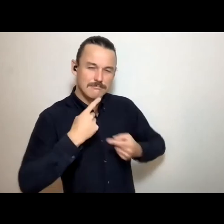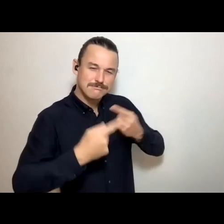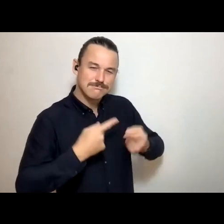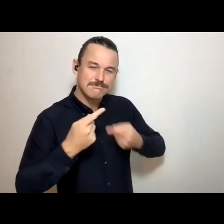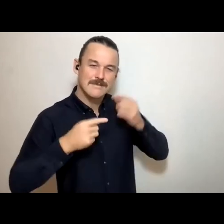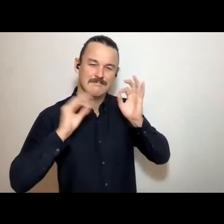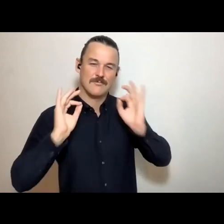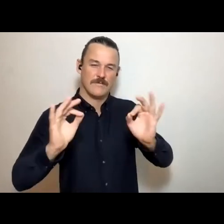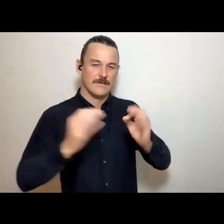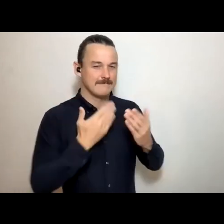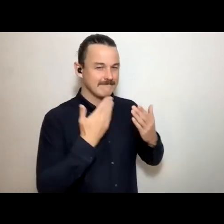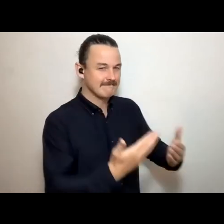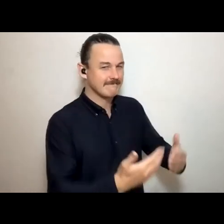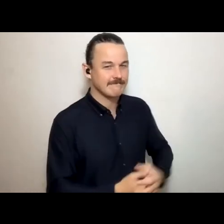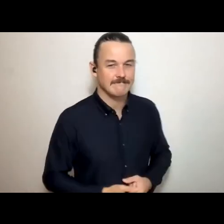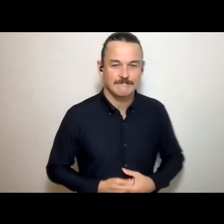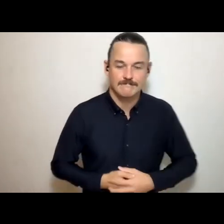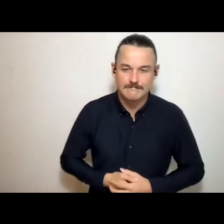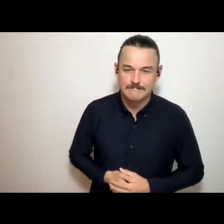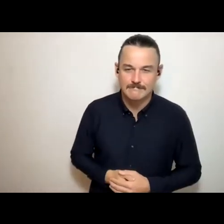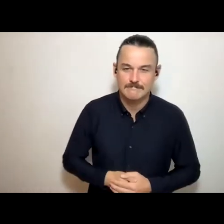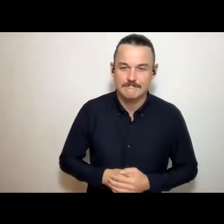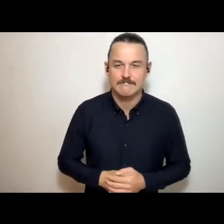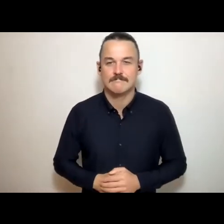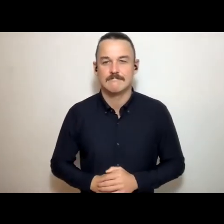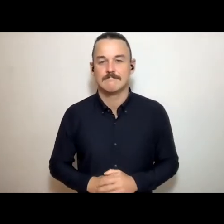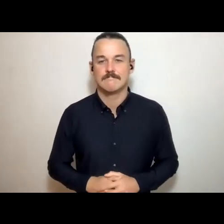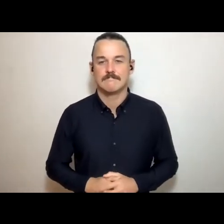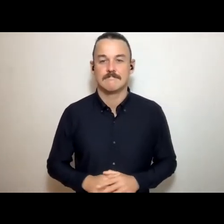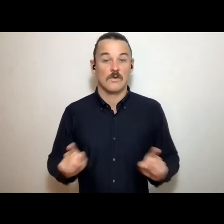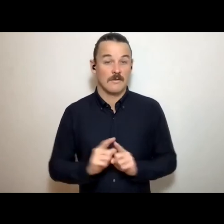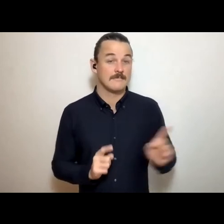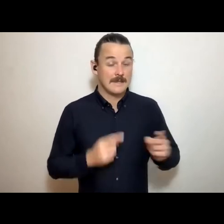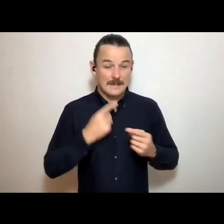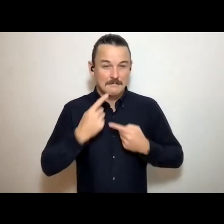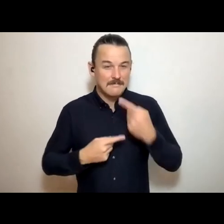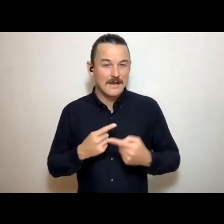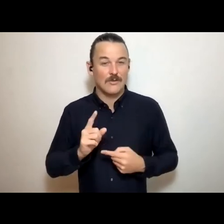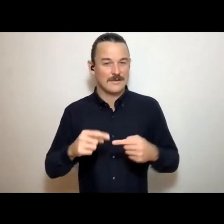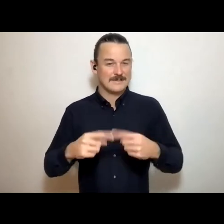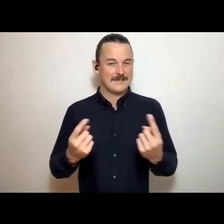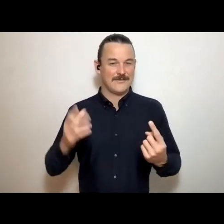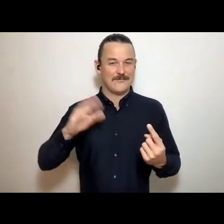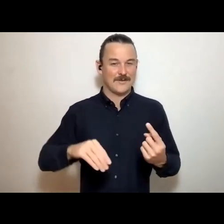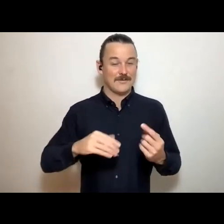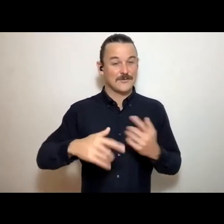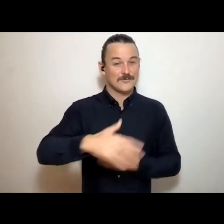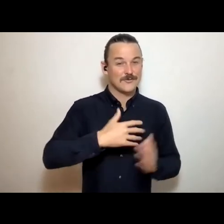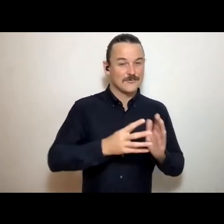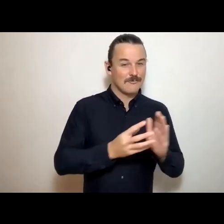what the difference between the social model and the